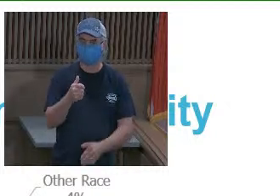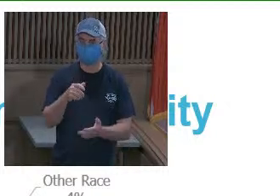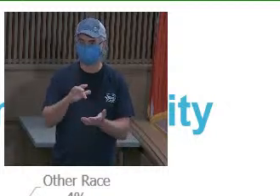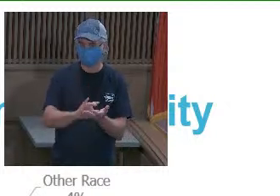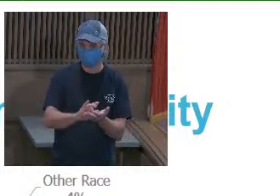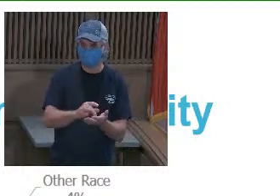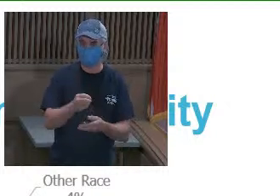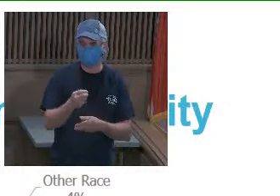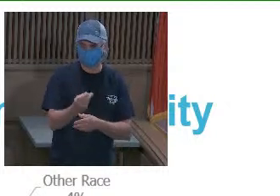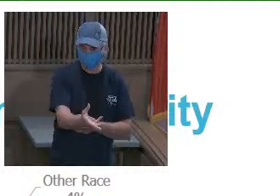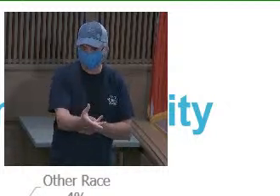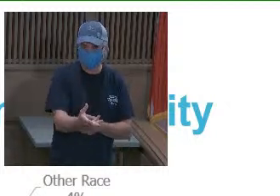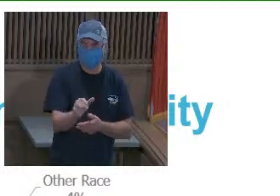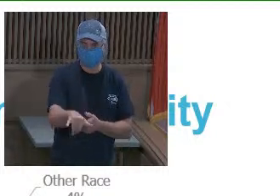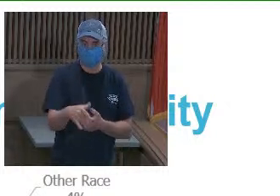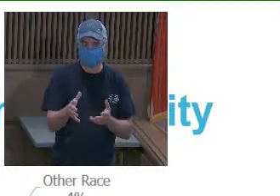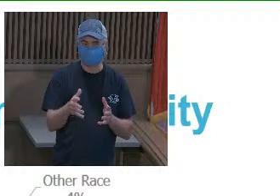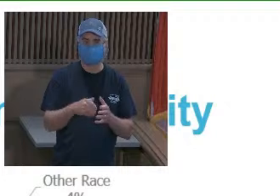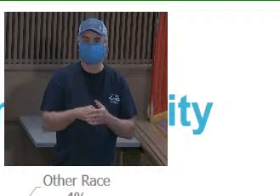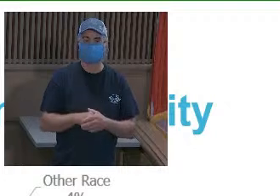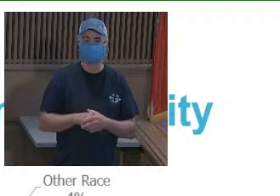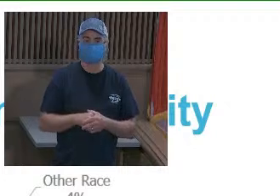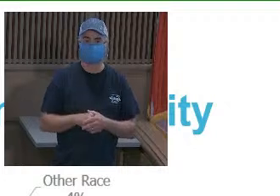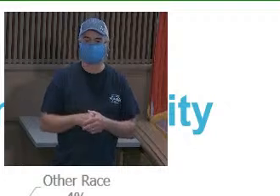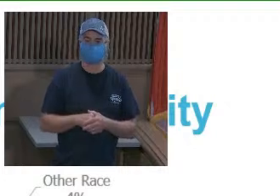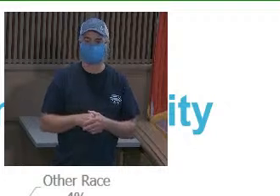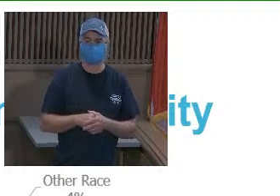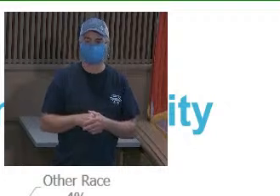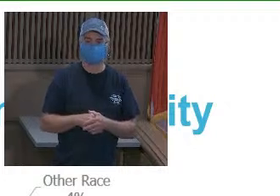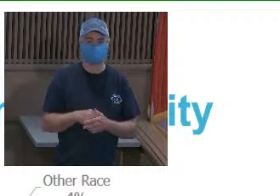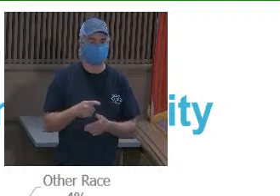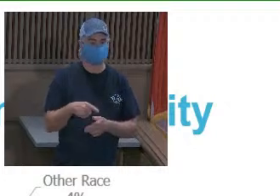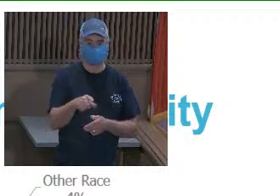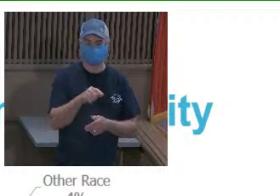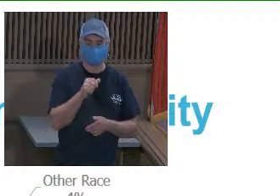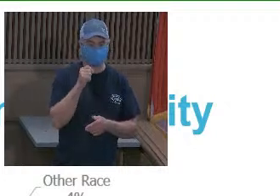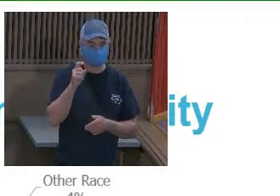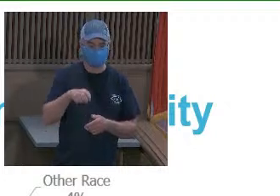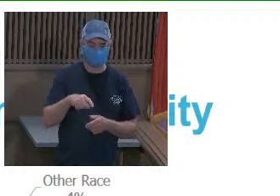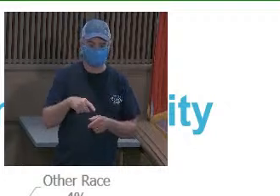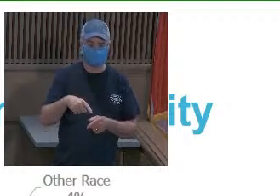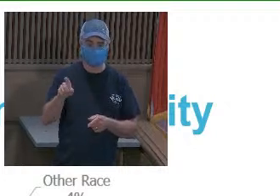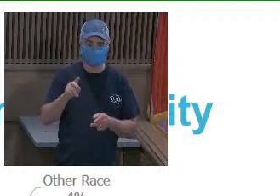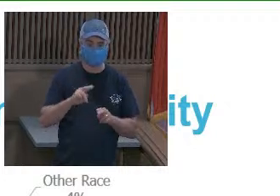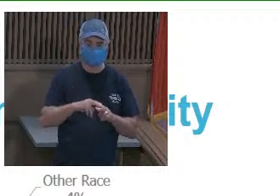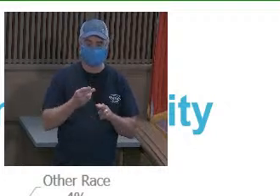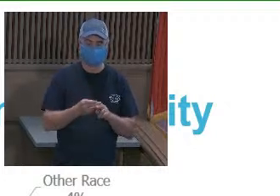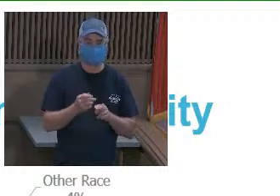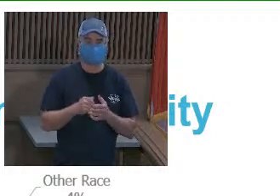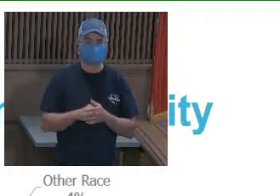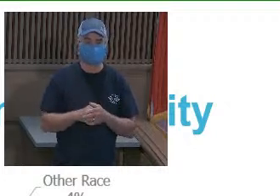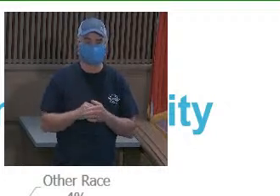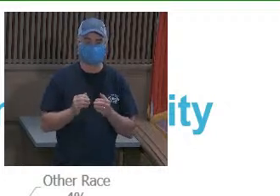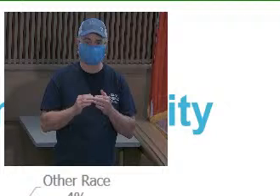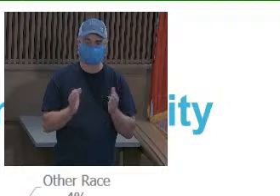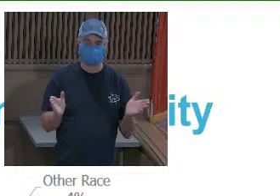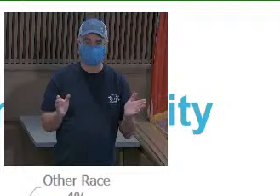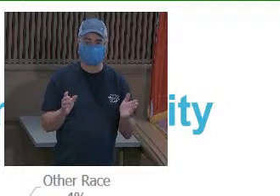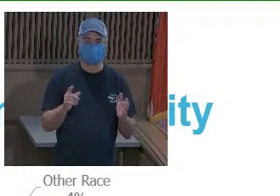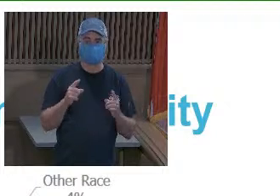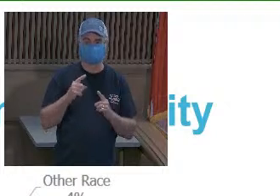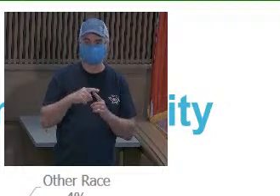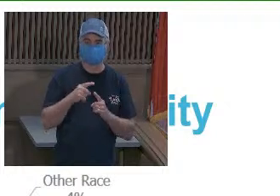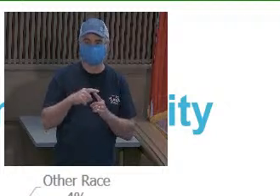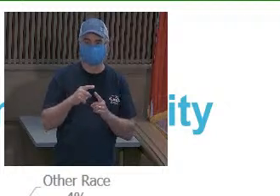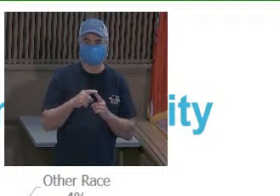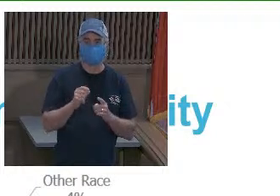98% of those folks not having to be hospitalized. We've opened temporary